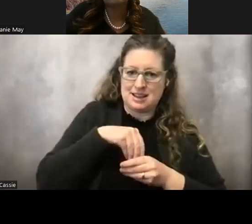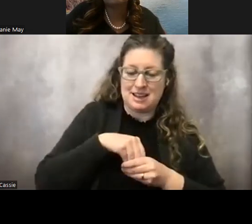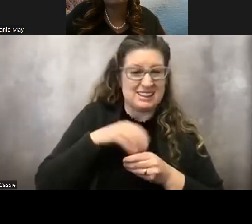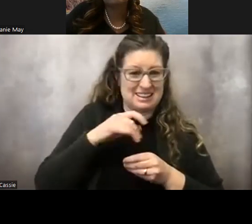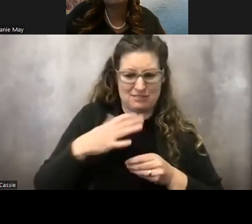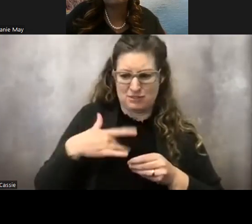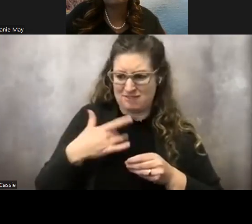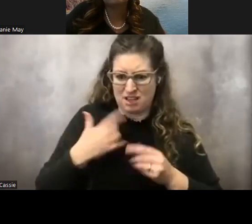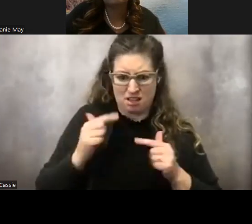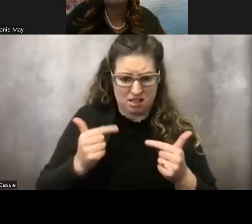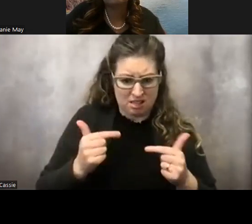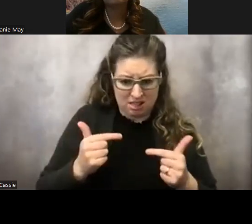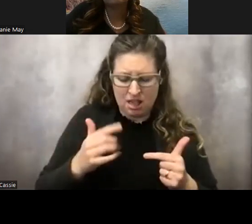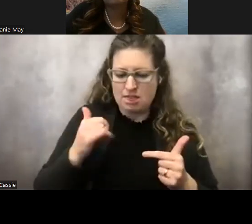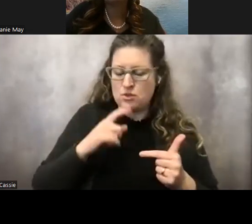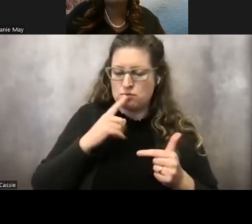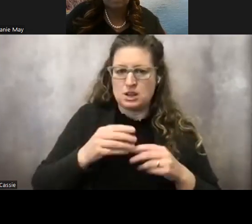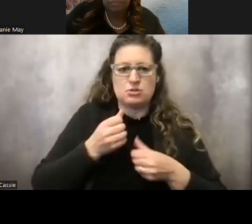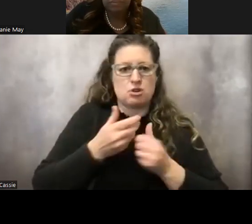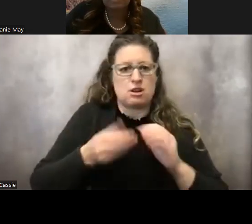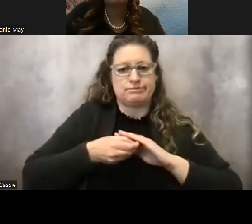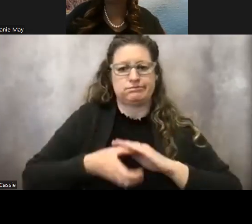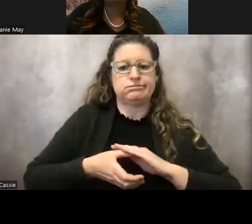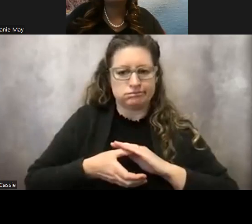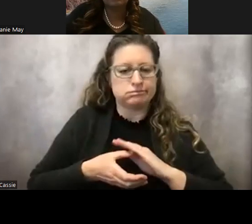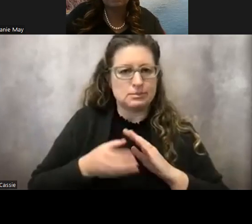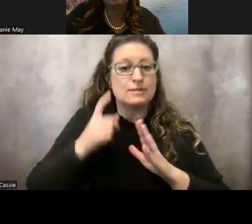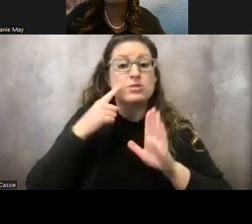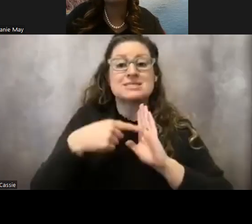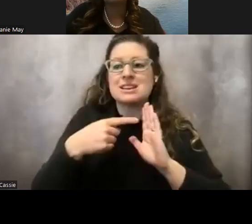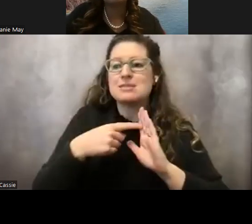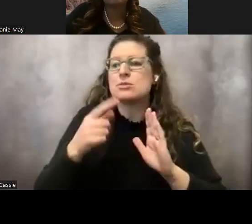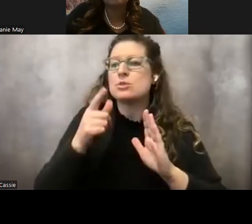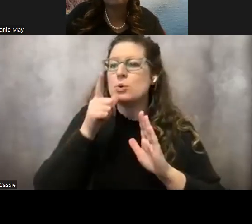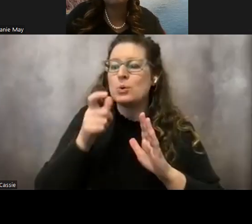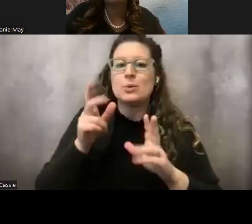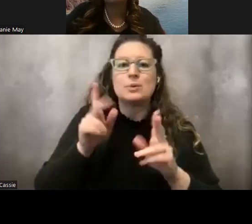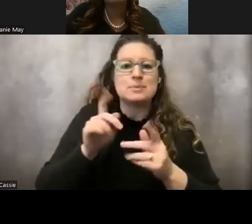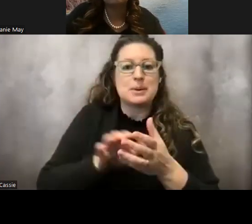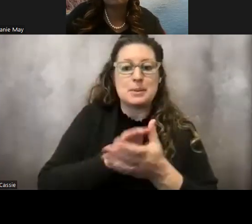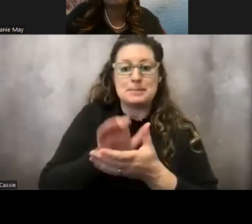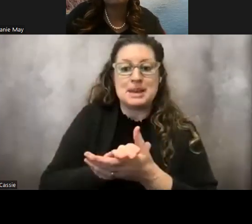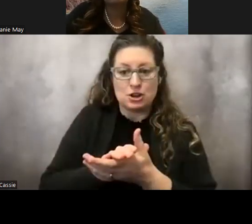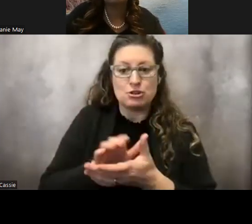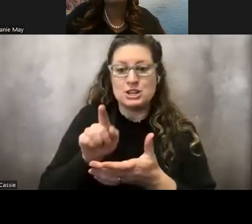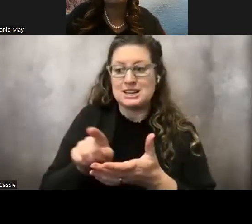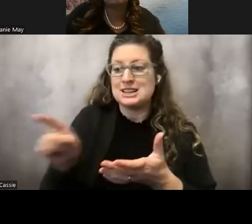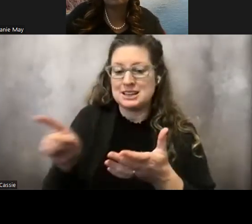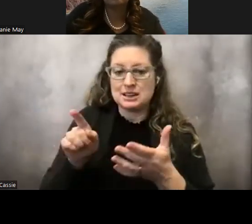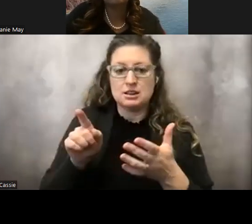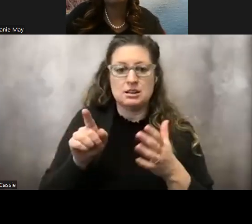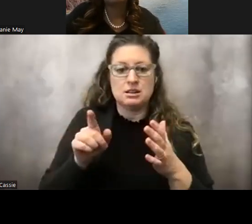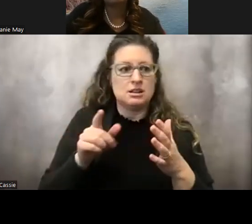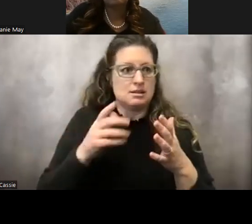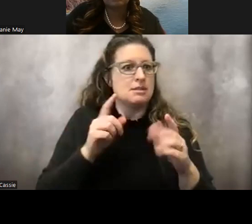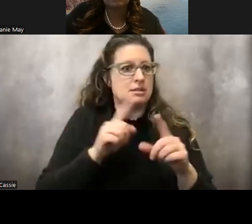whose marriages were really weathered by the pandemic because they were so committed to this, and they did not know how to disconnect from